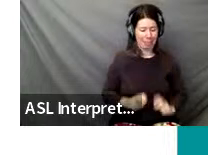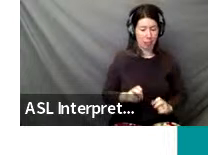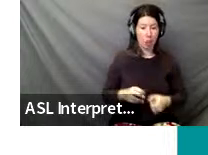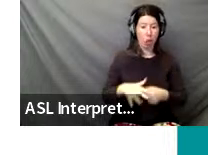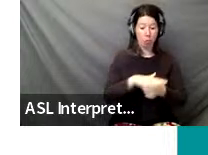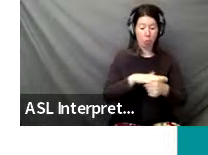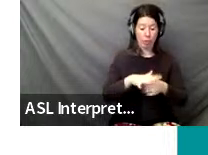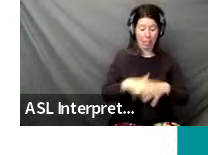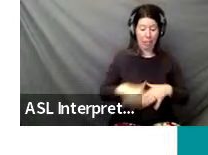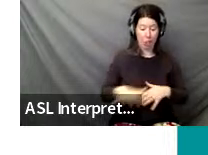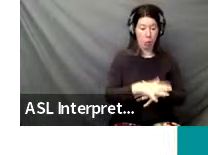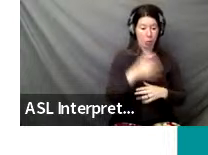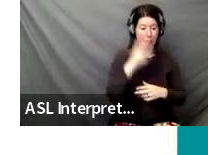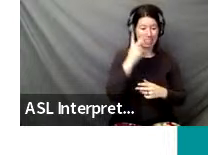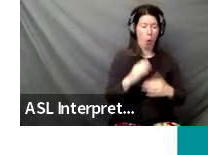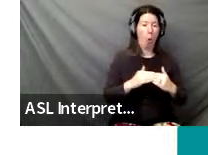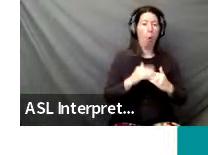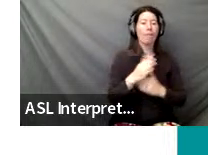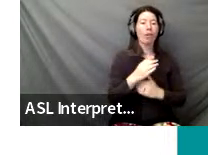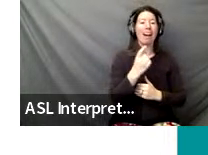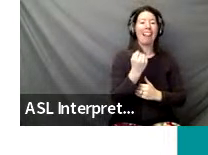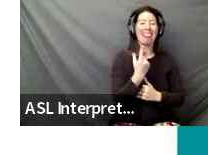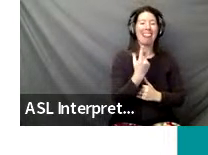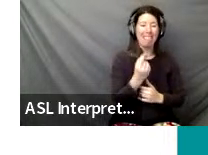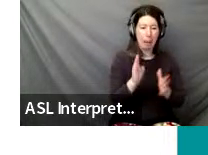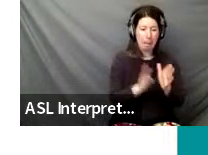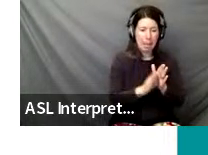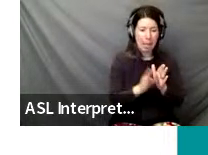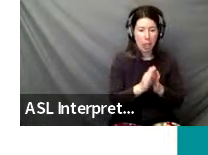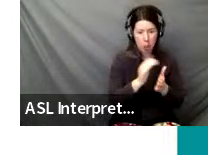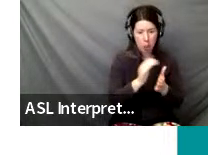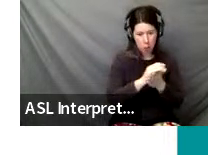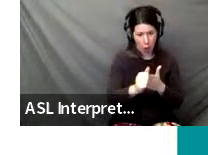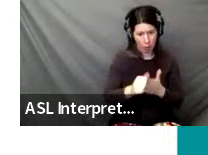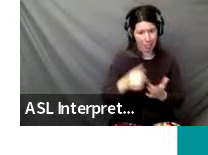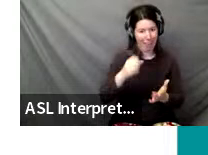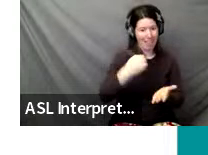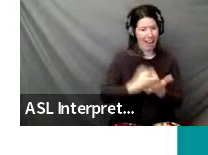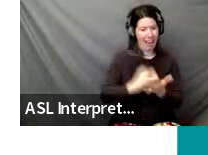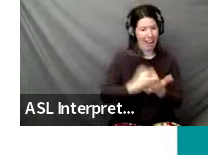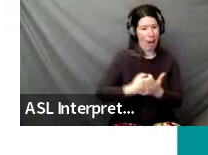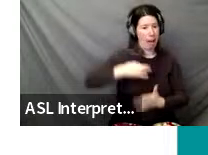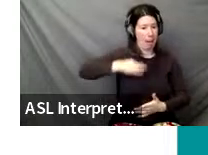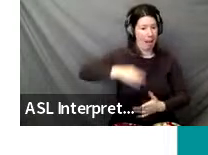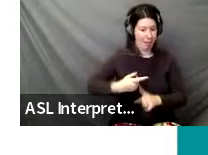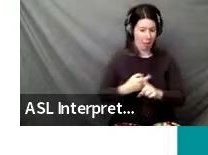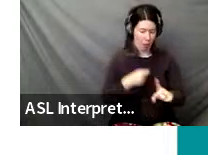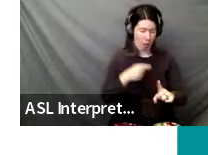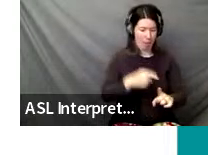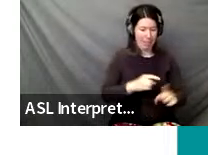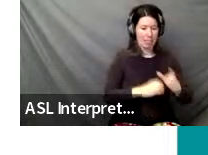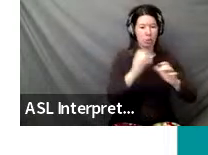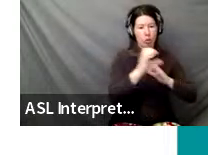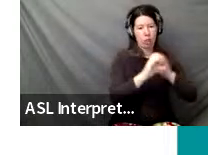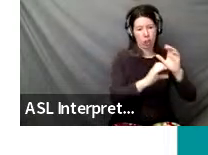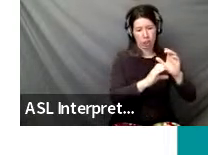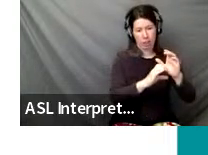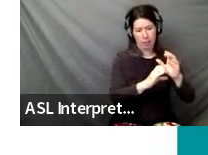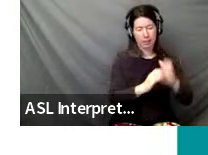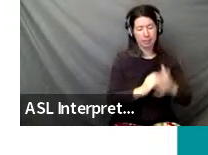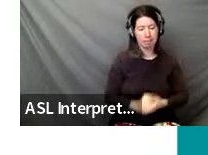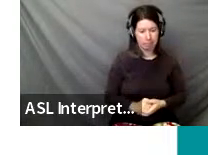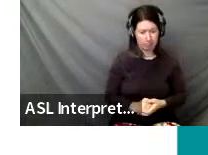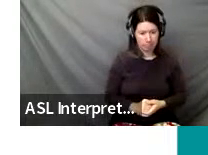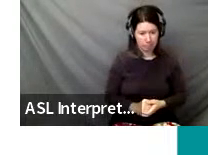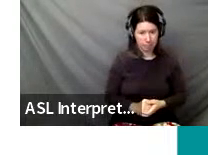actually see over $11 billion of economic benefit from constructing this program.